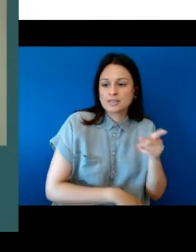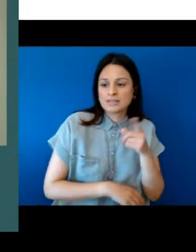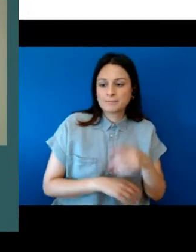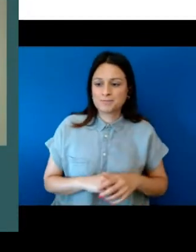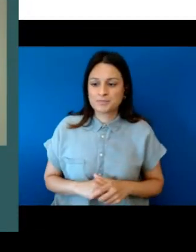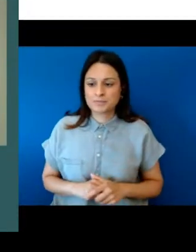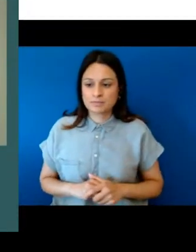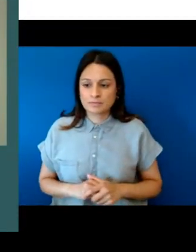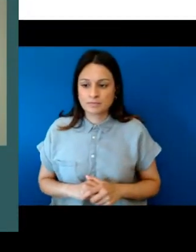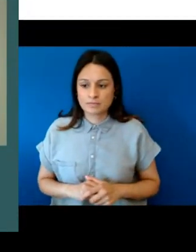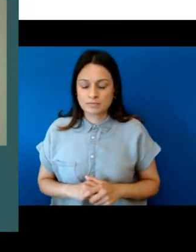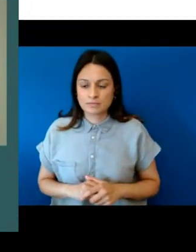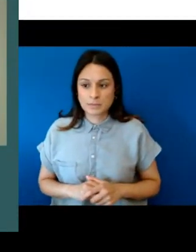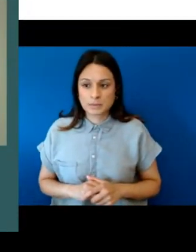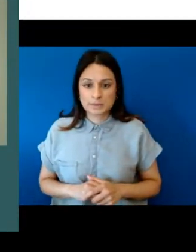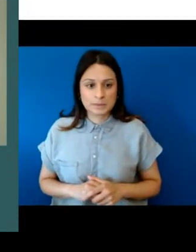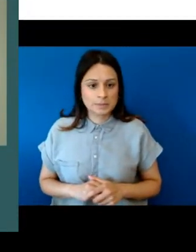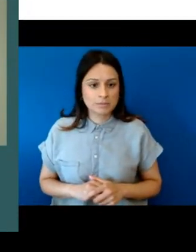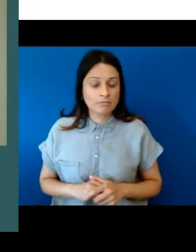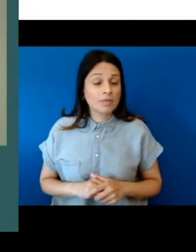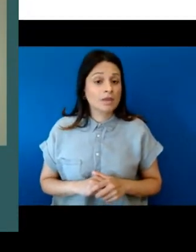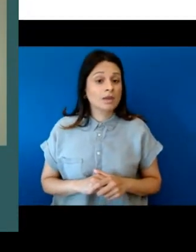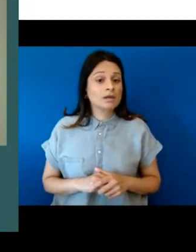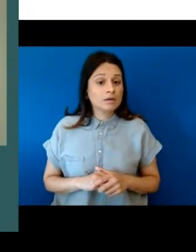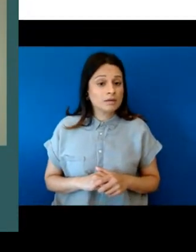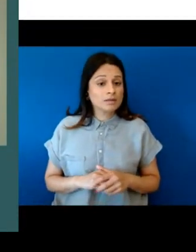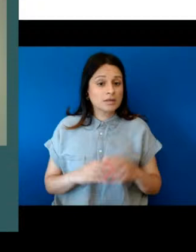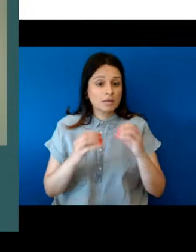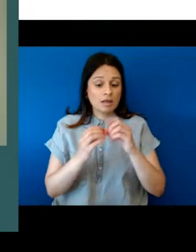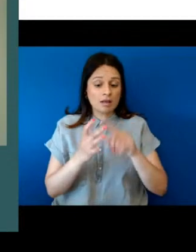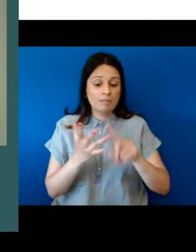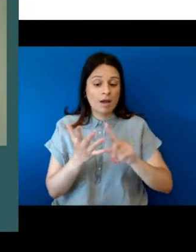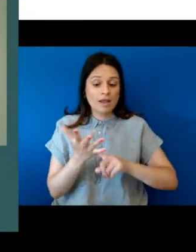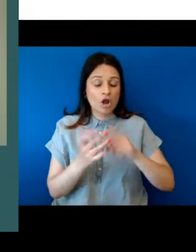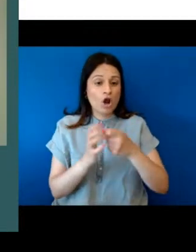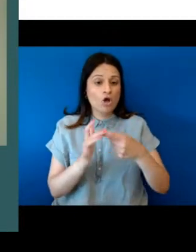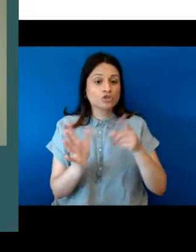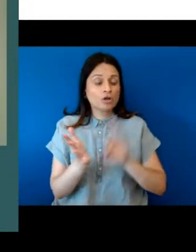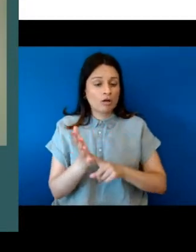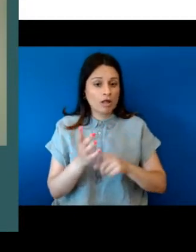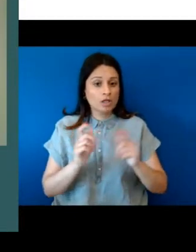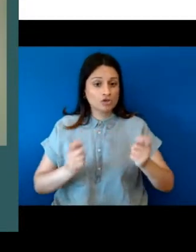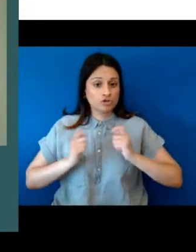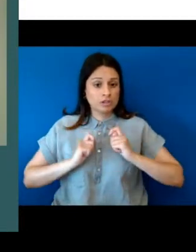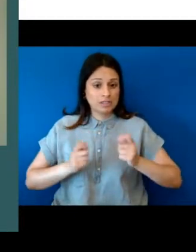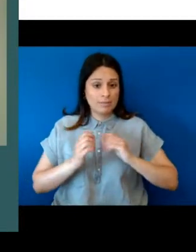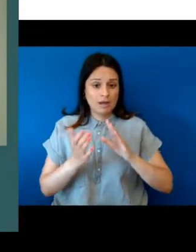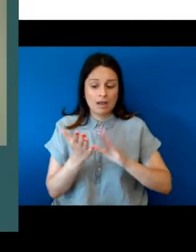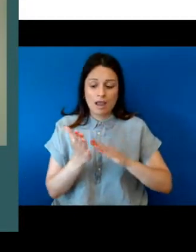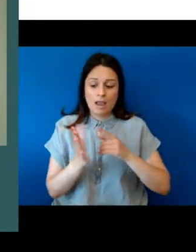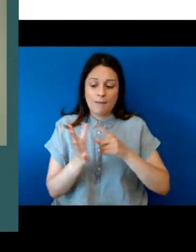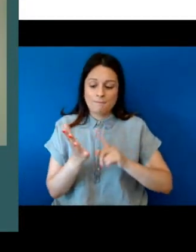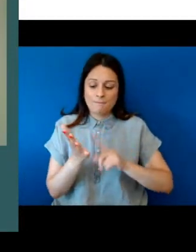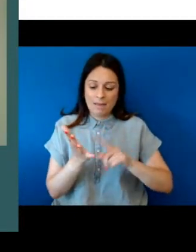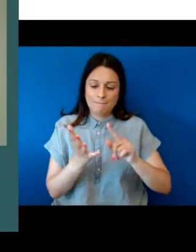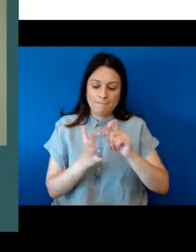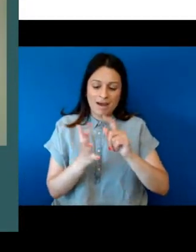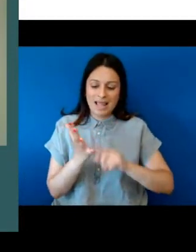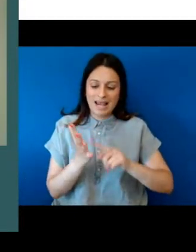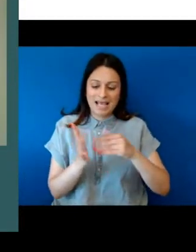biological treatments, which are the injectables such as omalizumab and mepolizumab, initially whenever